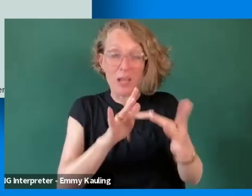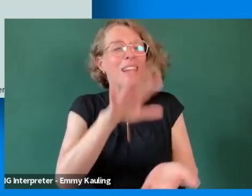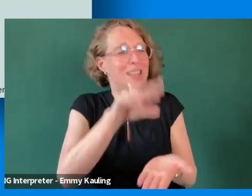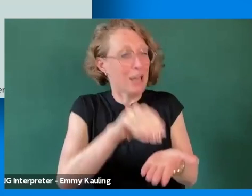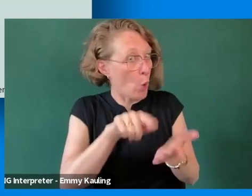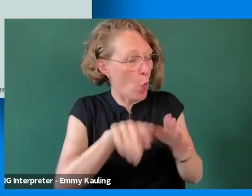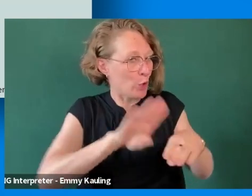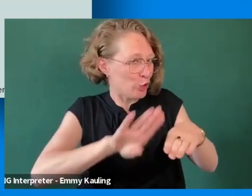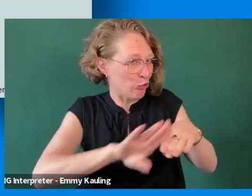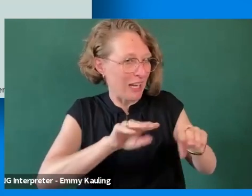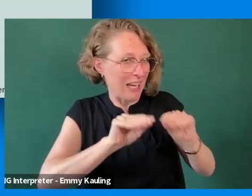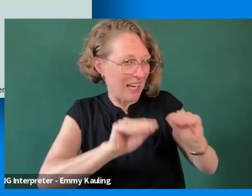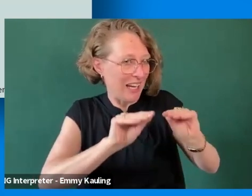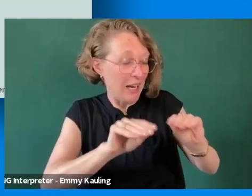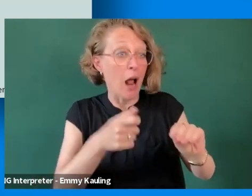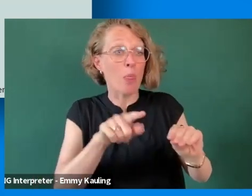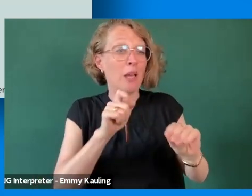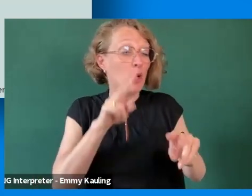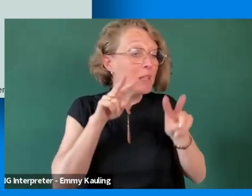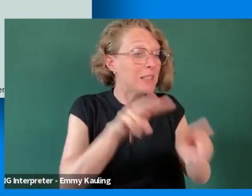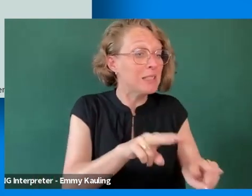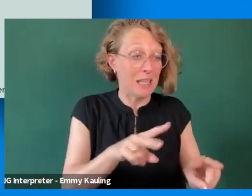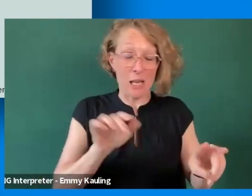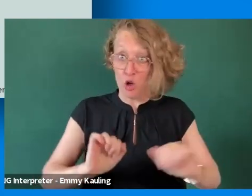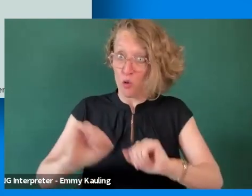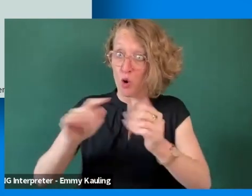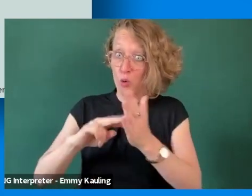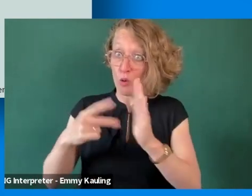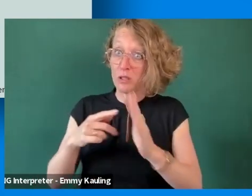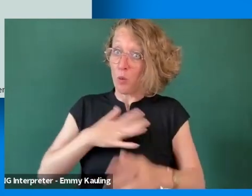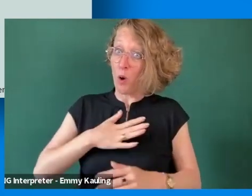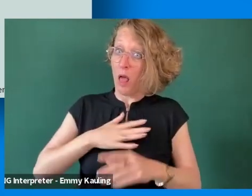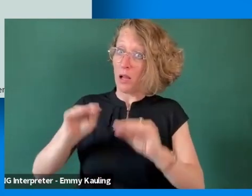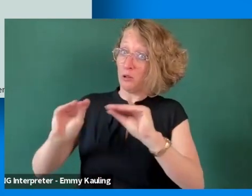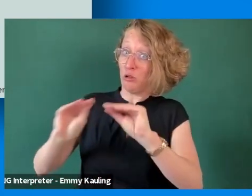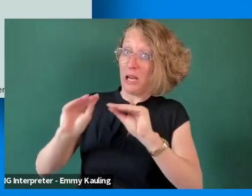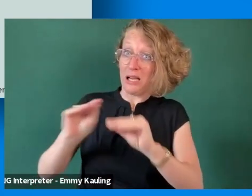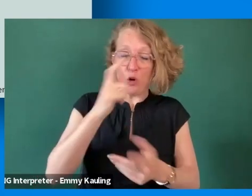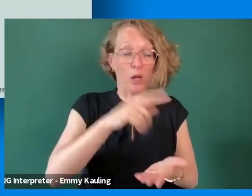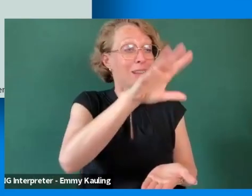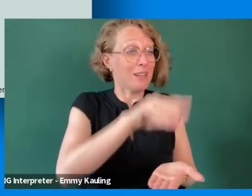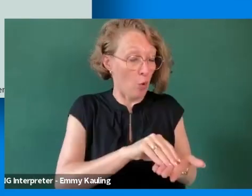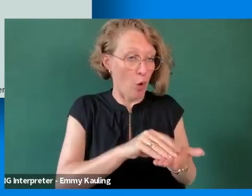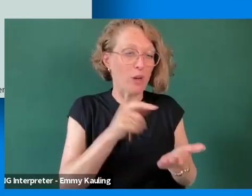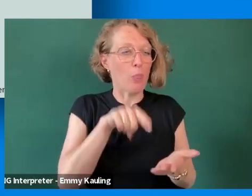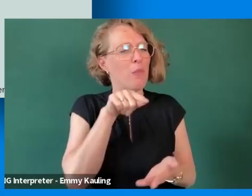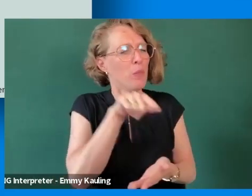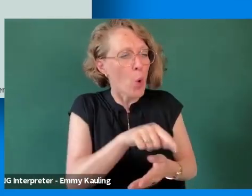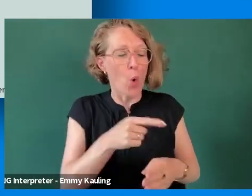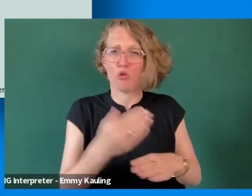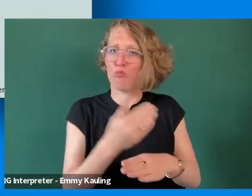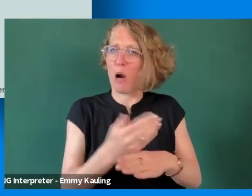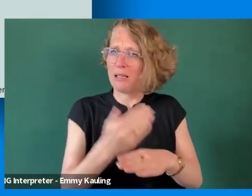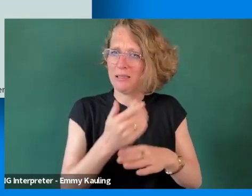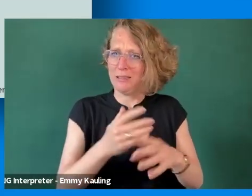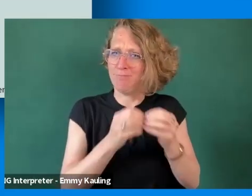look at the ways in which you can take any training that you're engaged in your own organisation and apply the 12 practices set out in the